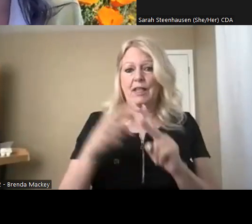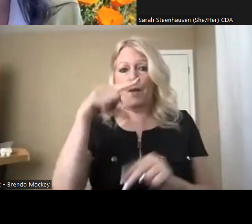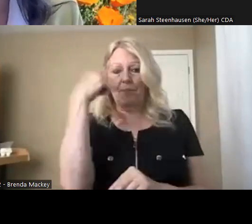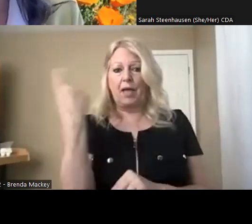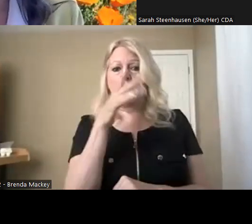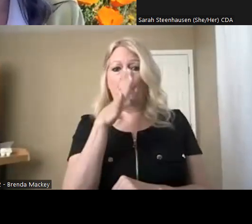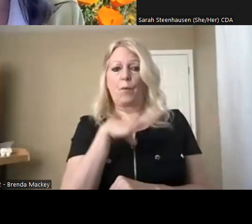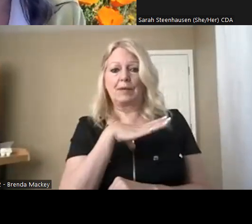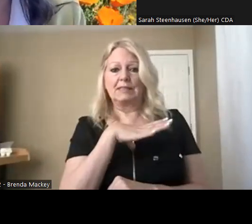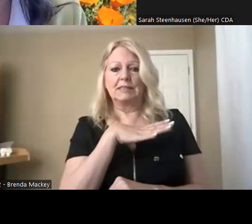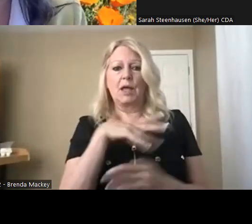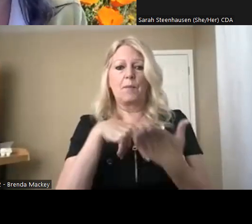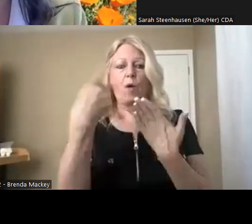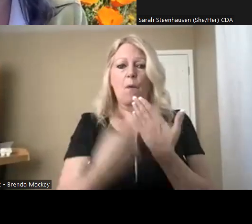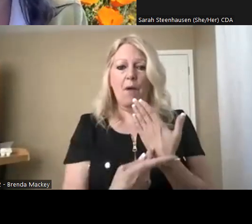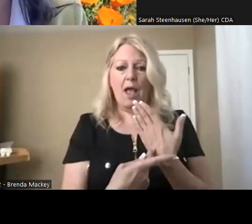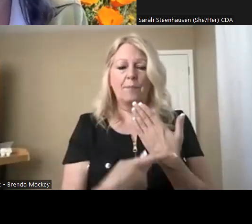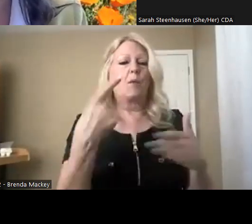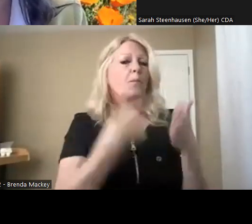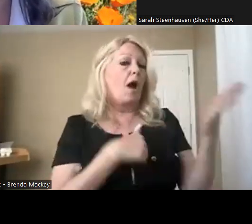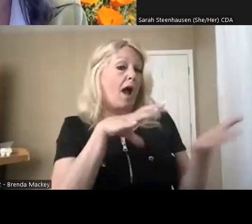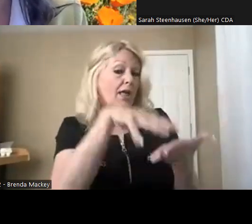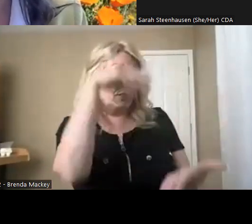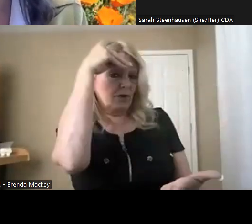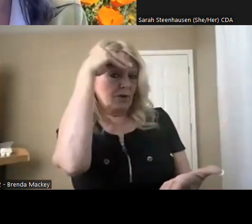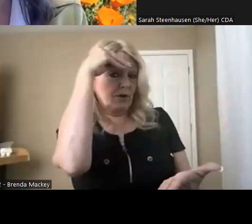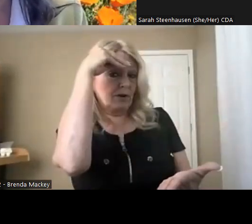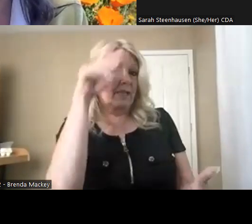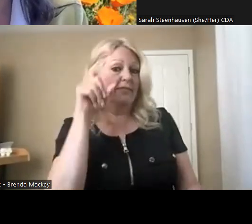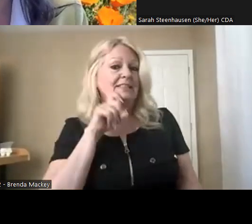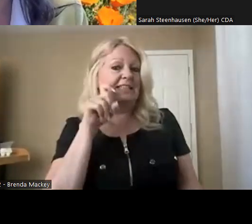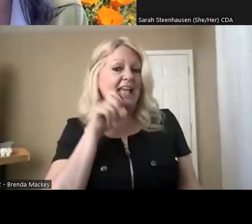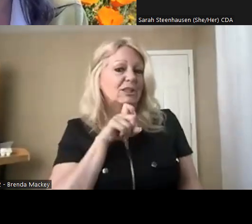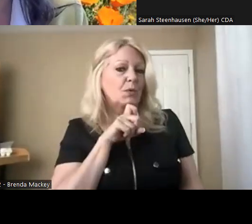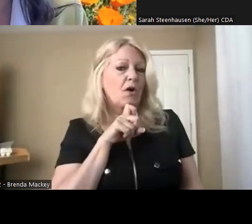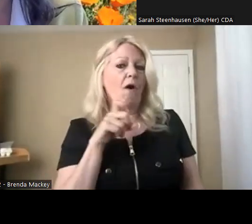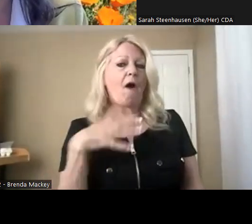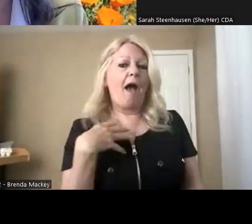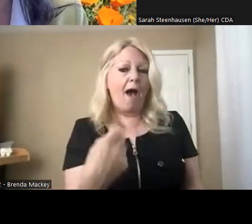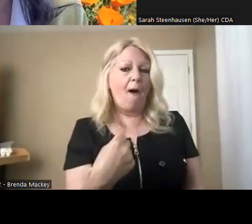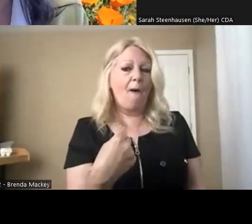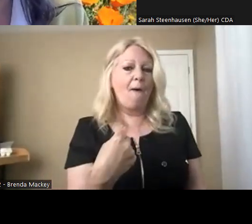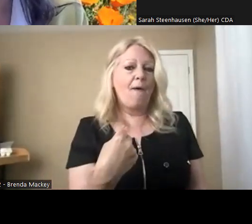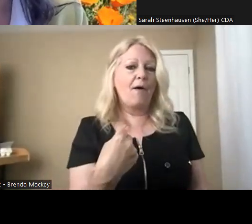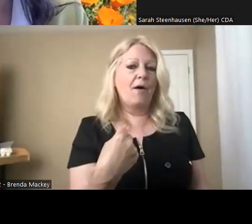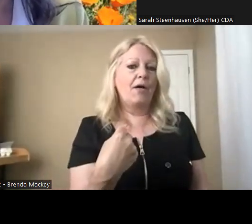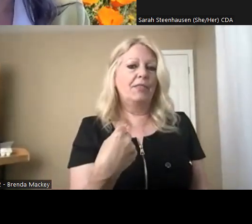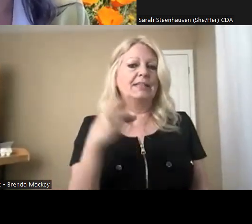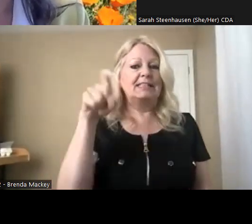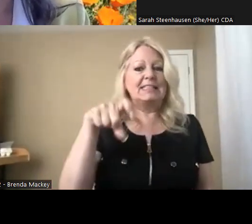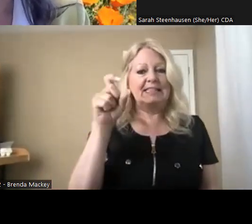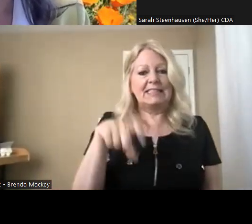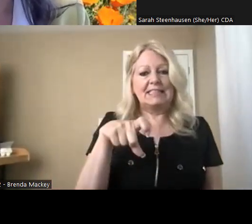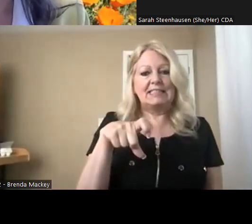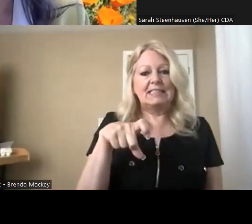program. And what I have learned is that my sexual health needs as somebody who lives the epidemic I can meet